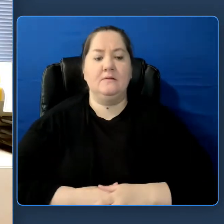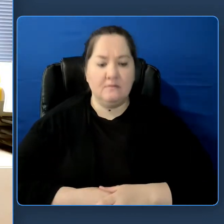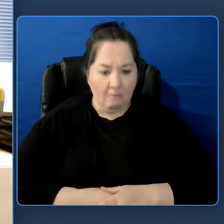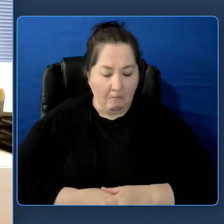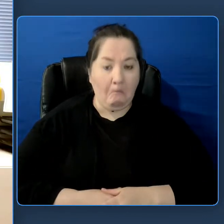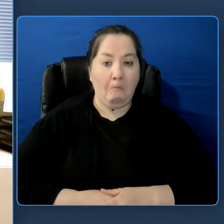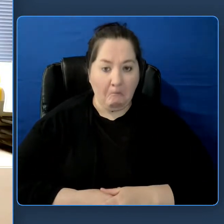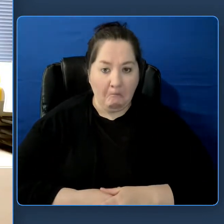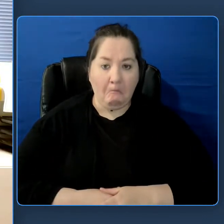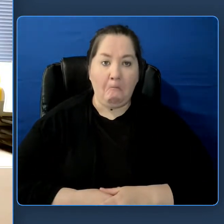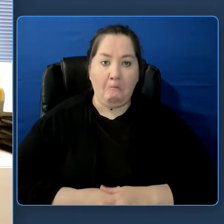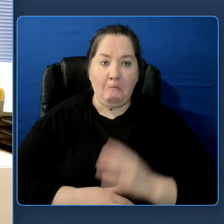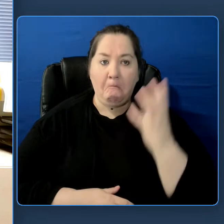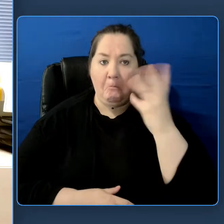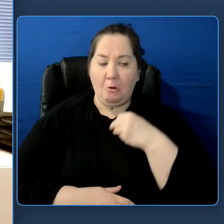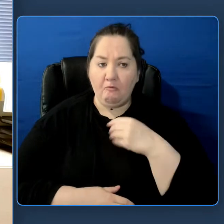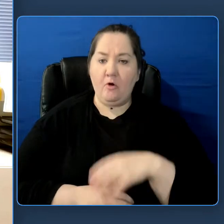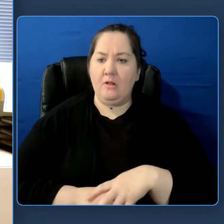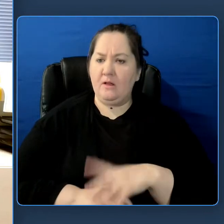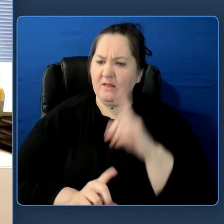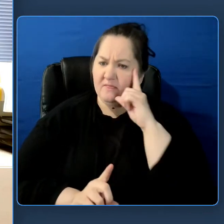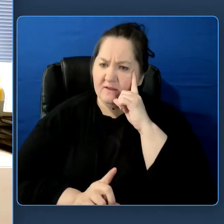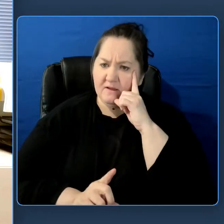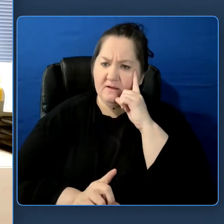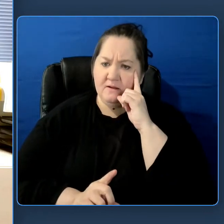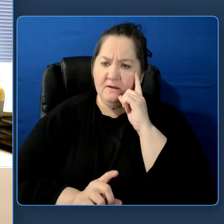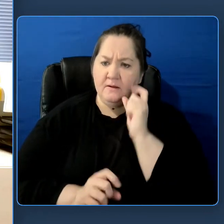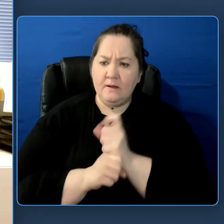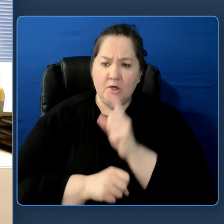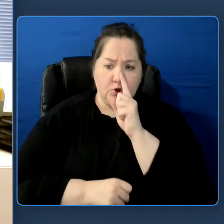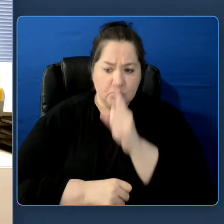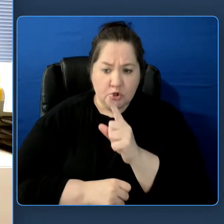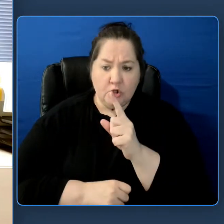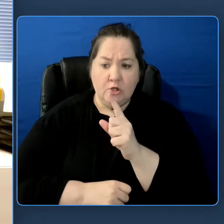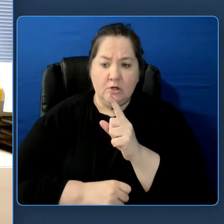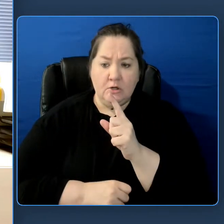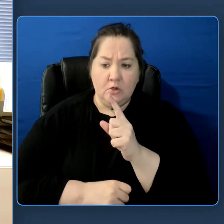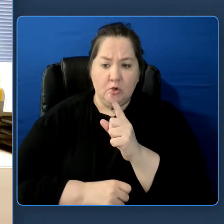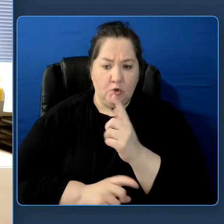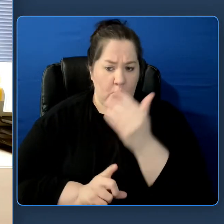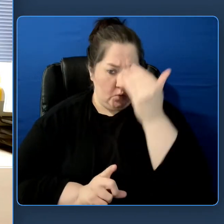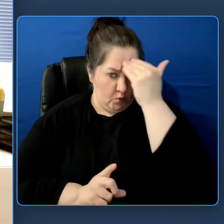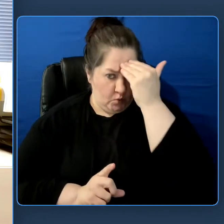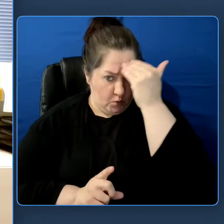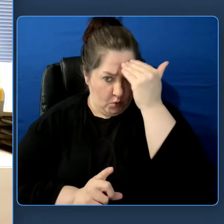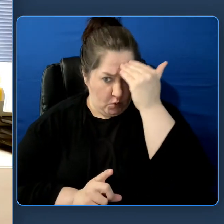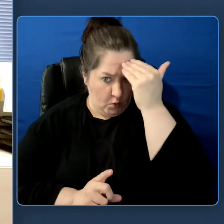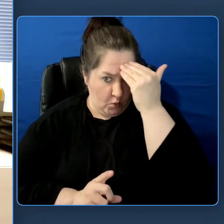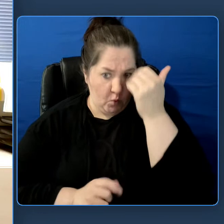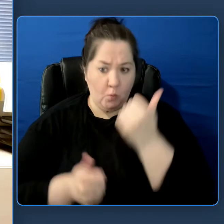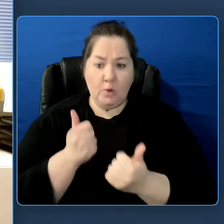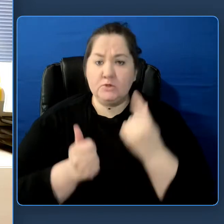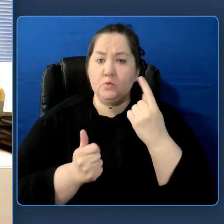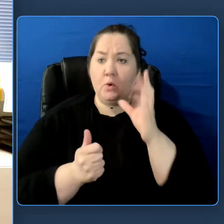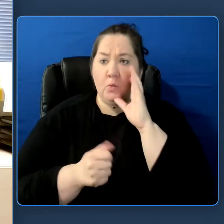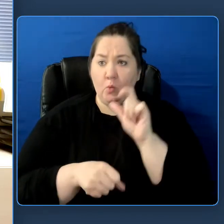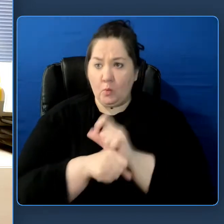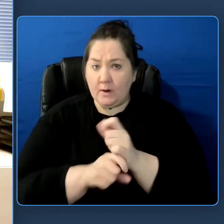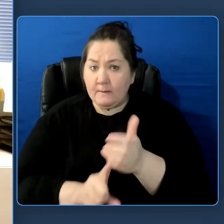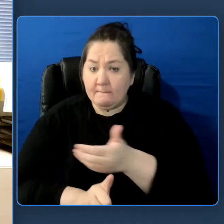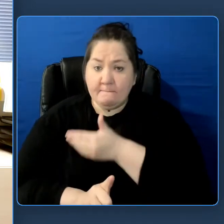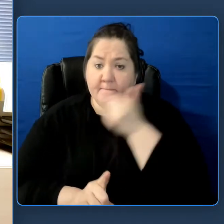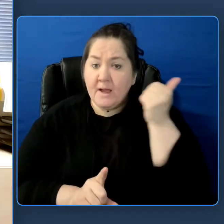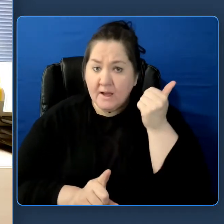Beautiful. So I imagine that the other part of that is also making sure that you know that which one's going to work better in your